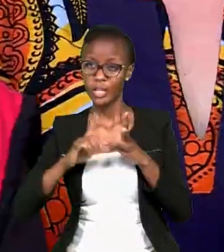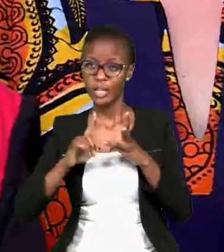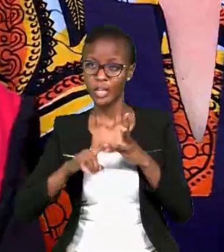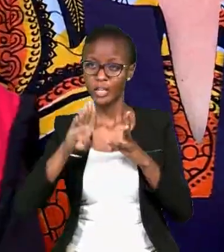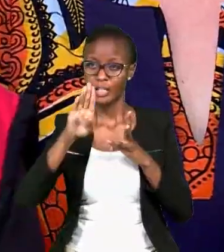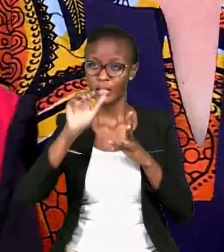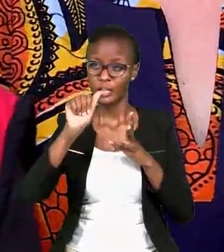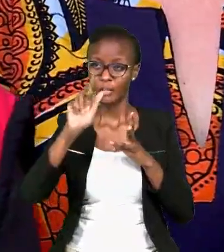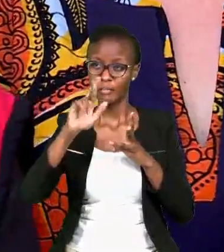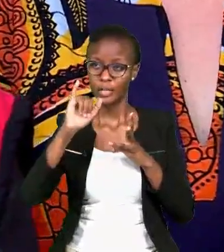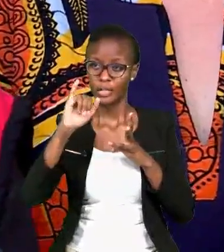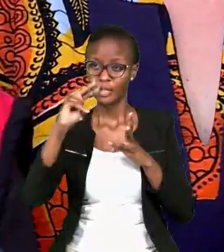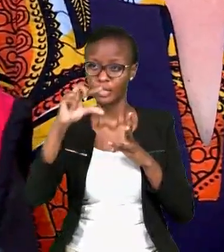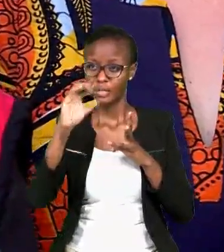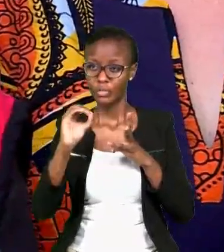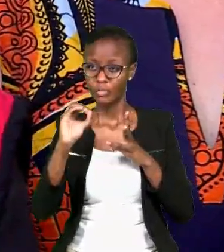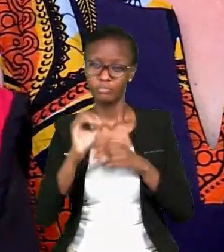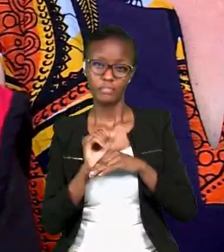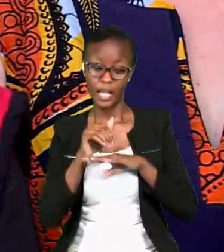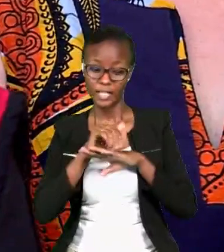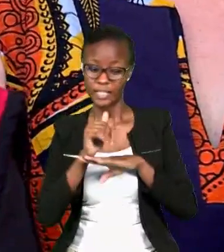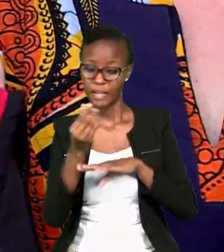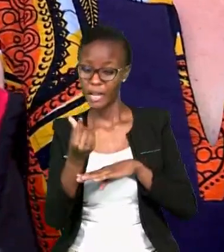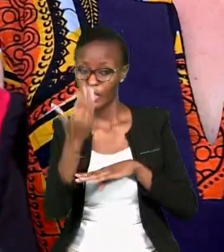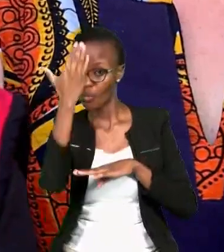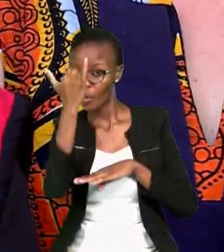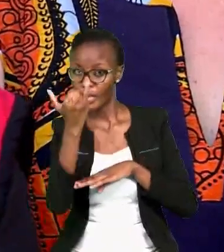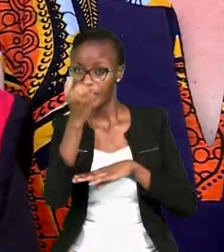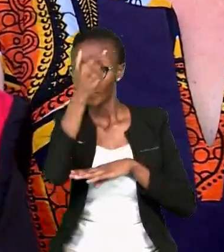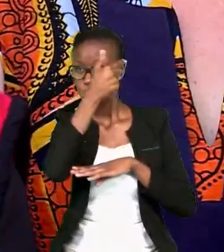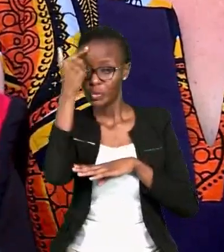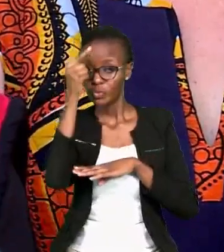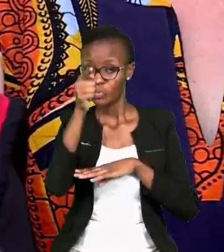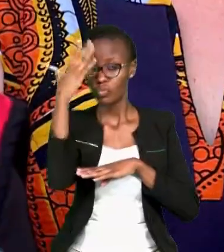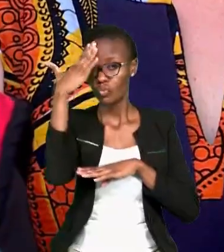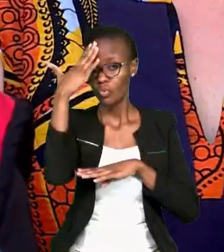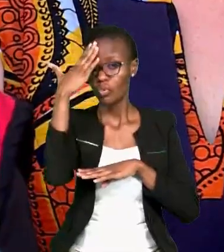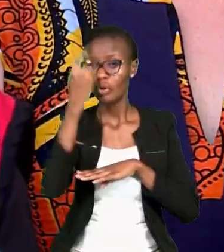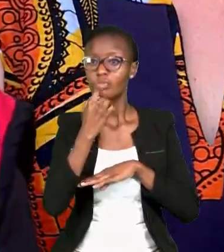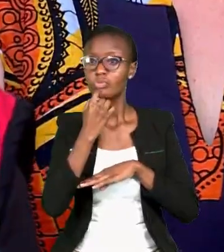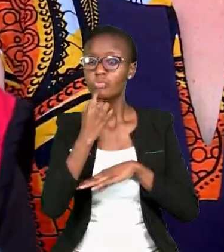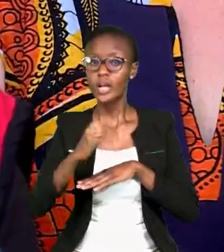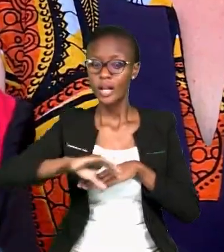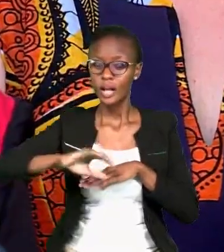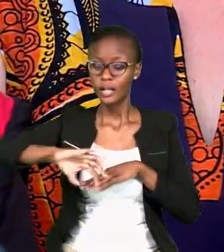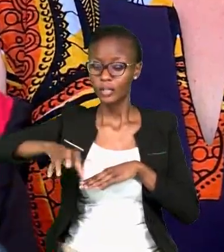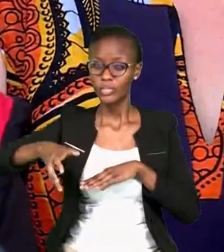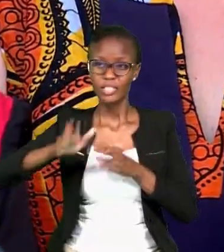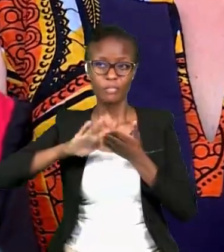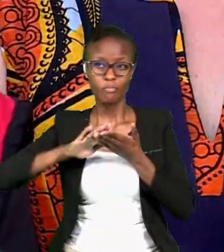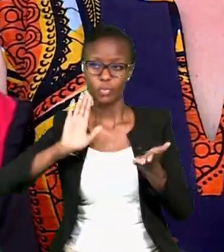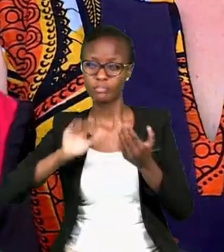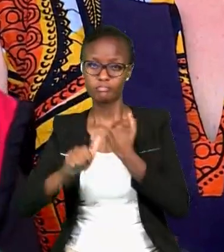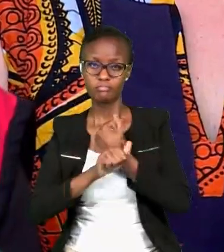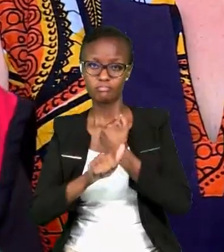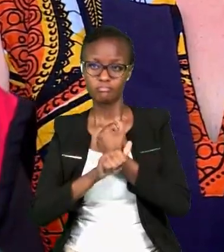Why we are doing this cash transfer program is because, as you are all aware, Turkana is one of the most affected counties